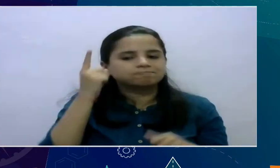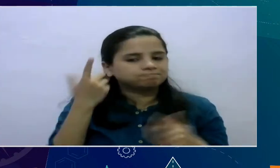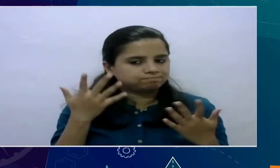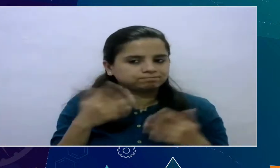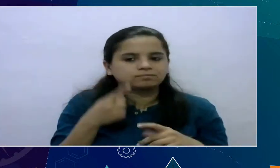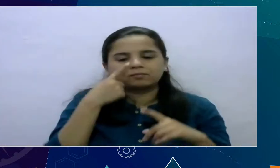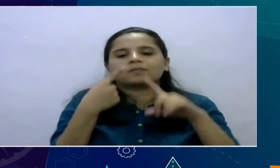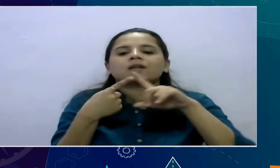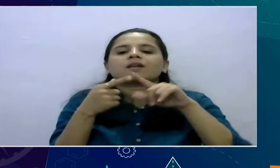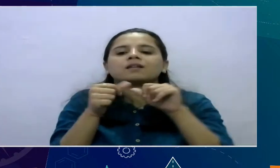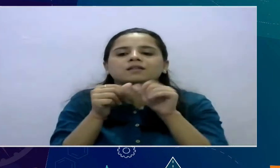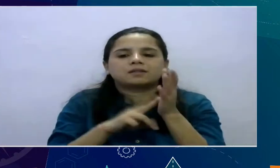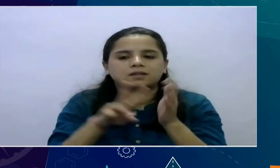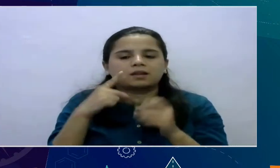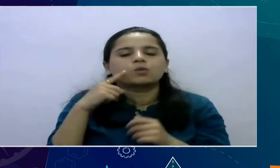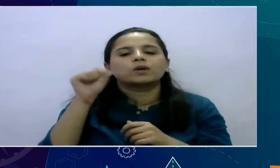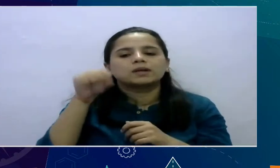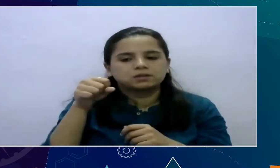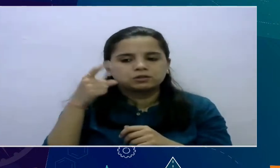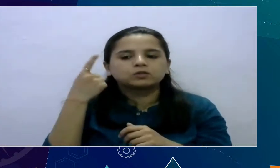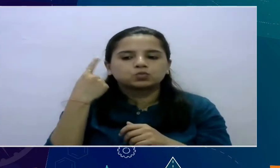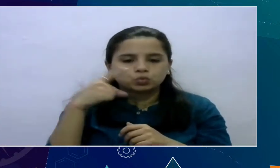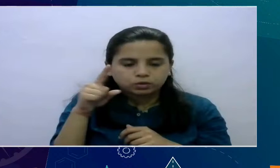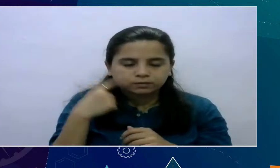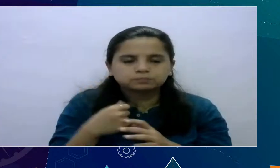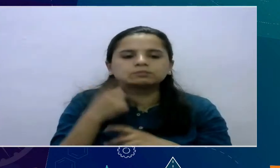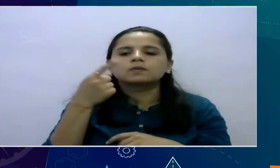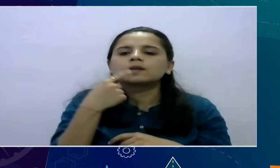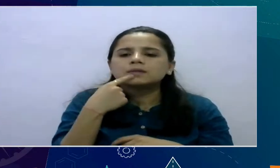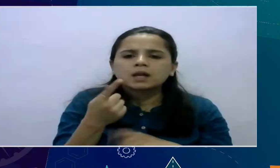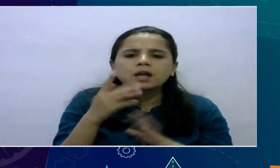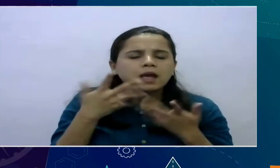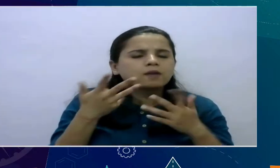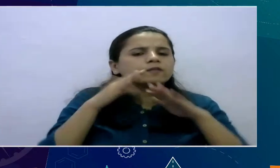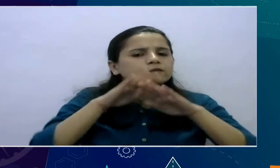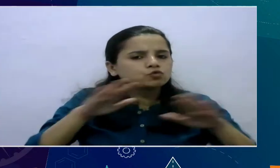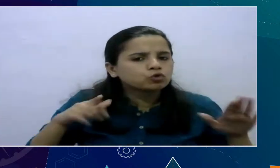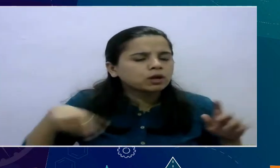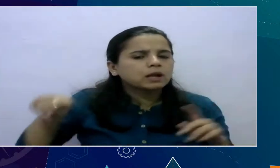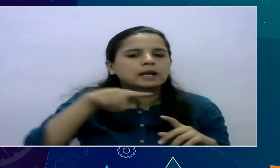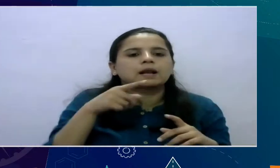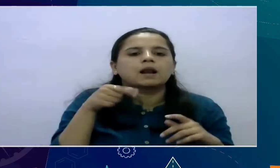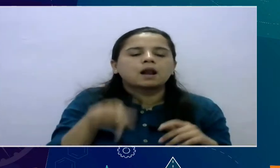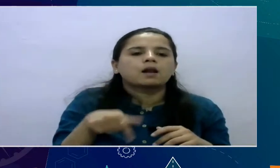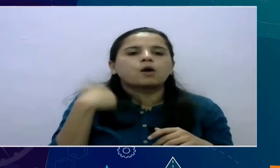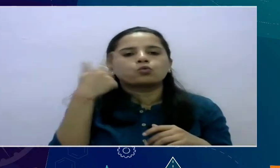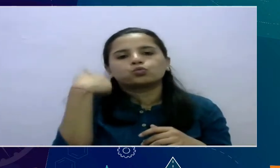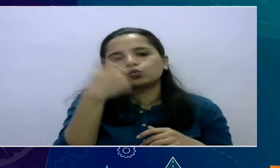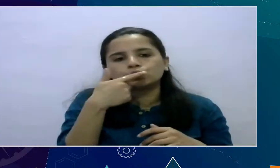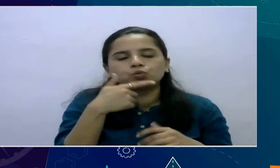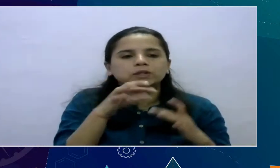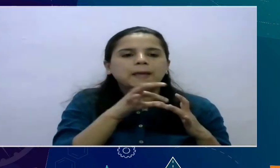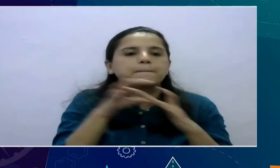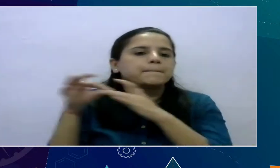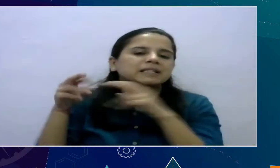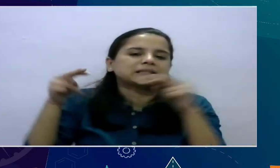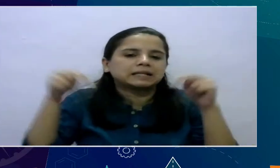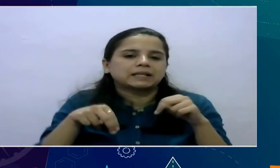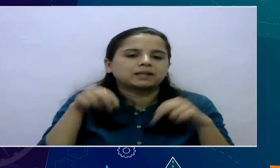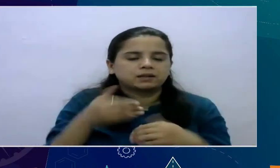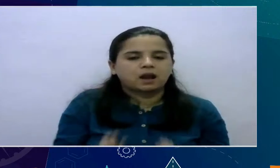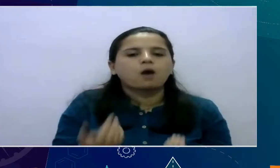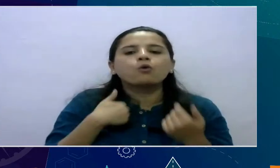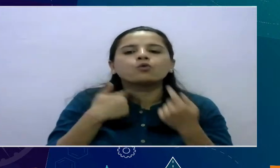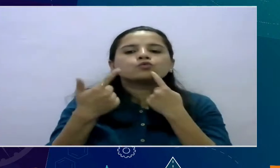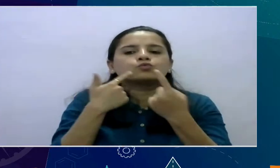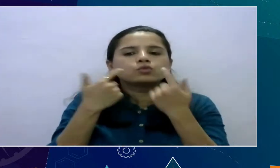Okay, all right. If we talk about the children with special needs here, because we are here talking